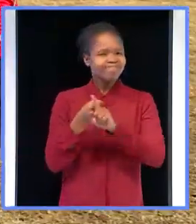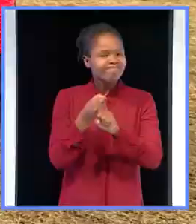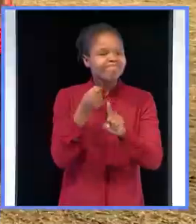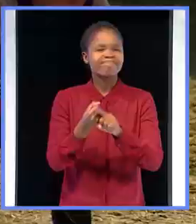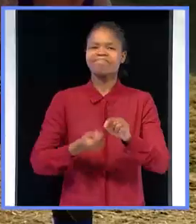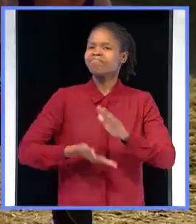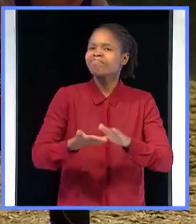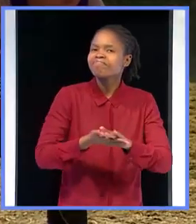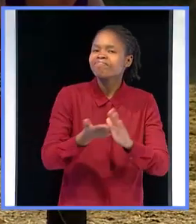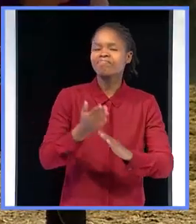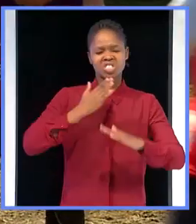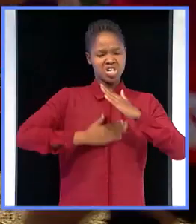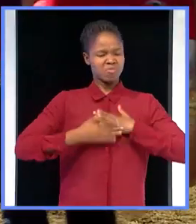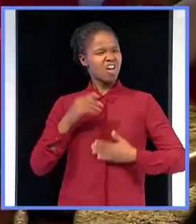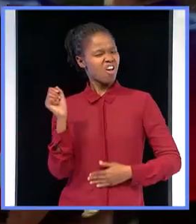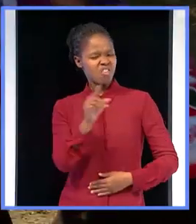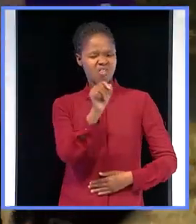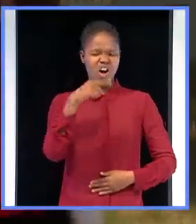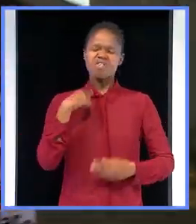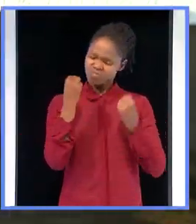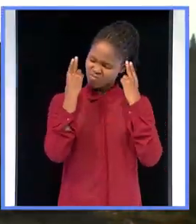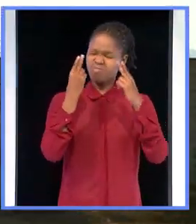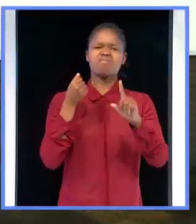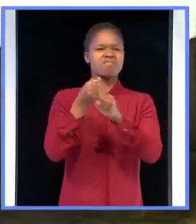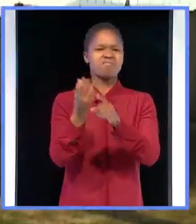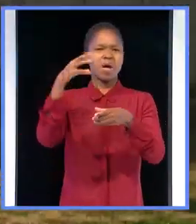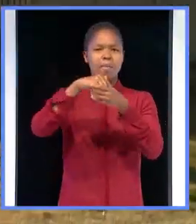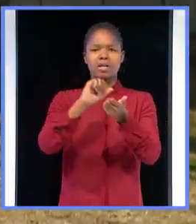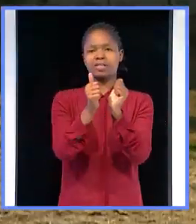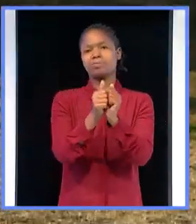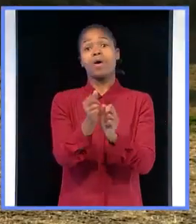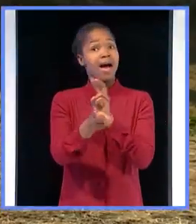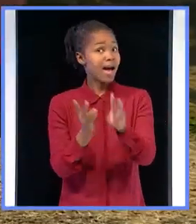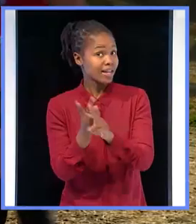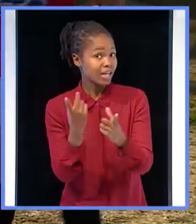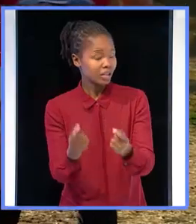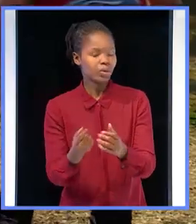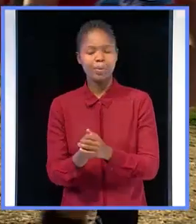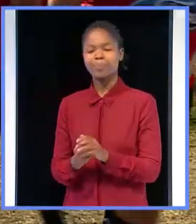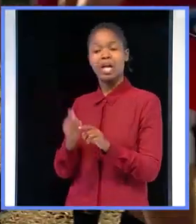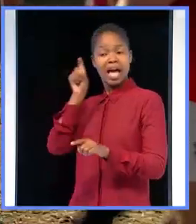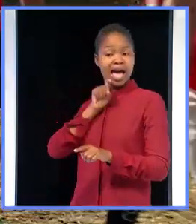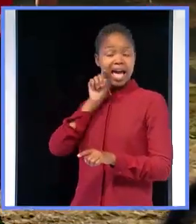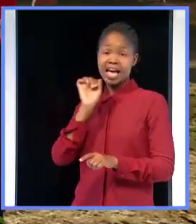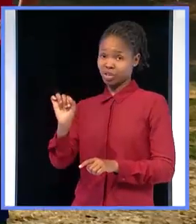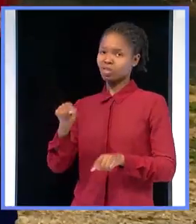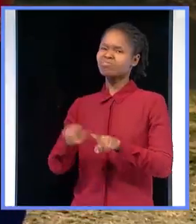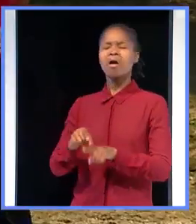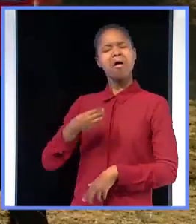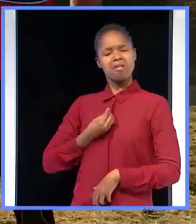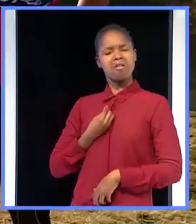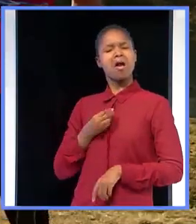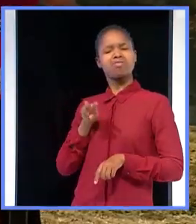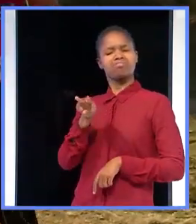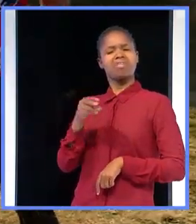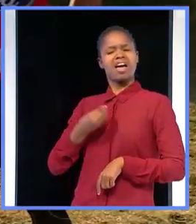doesn't matter what, we're gonna fight until I win and play again. So at your age, you're still a fairly young man.